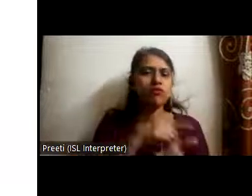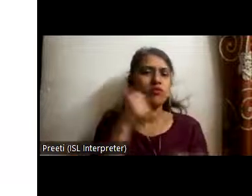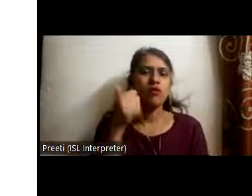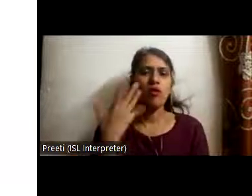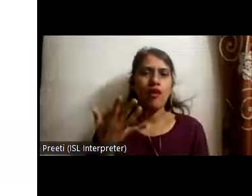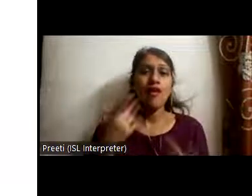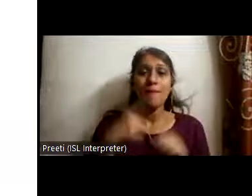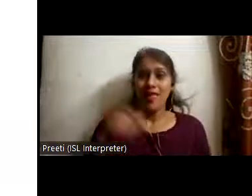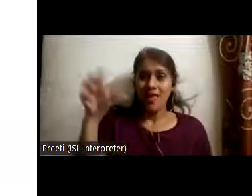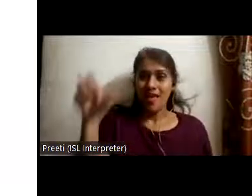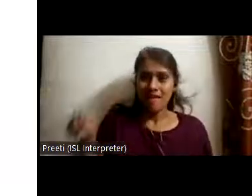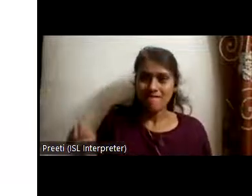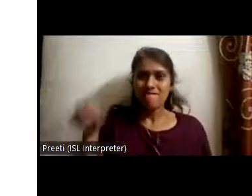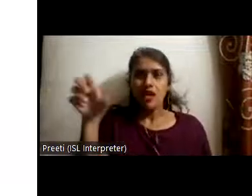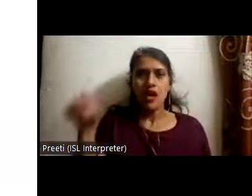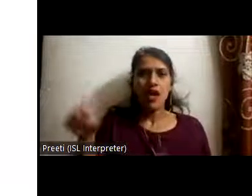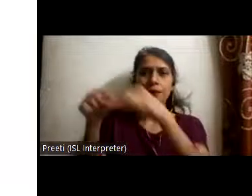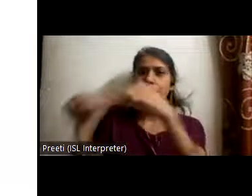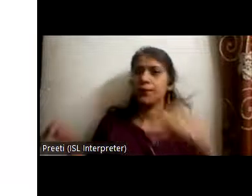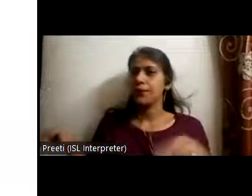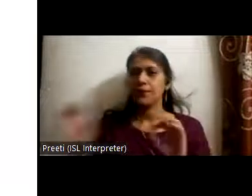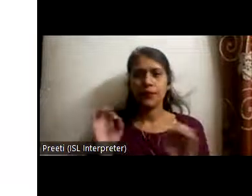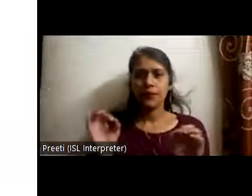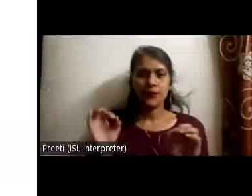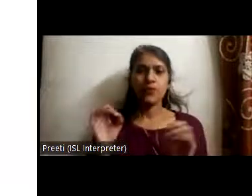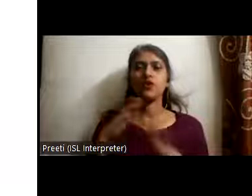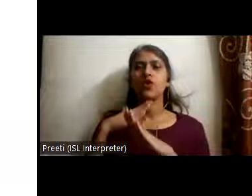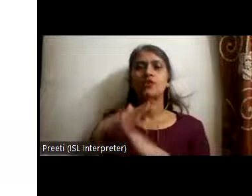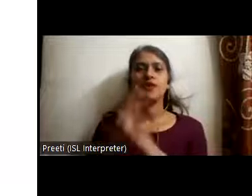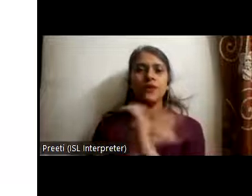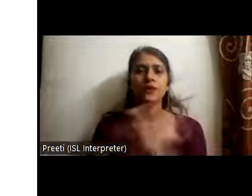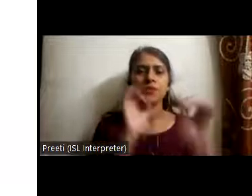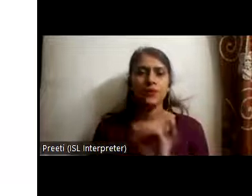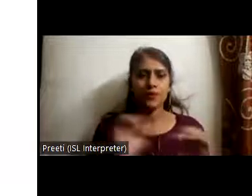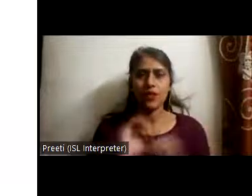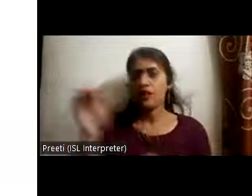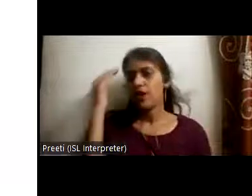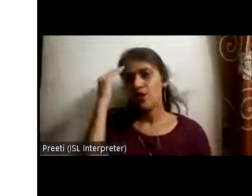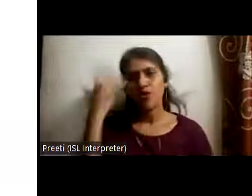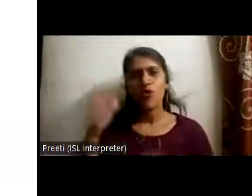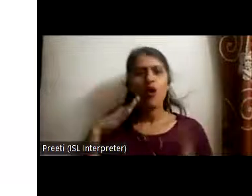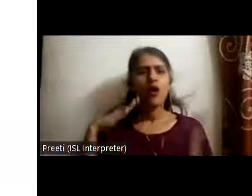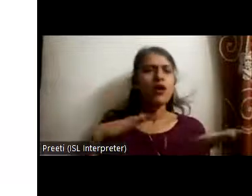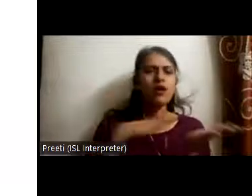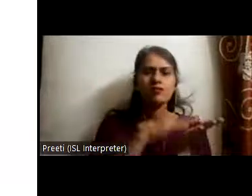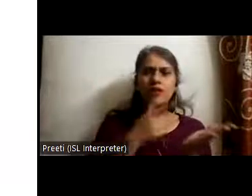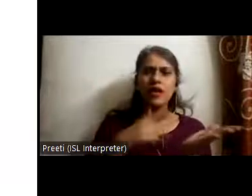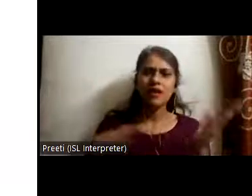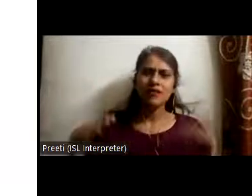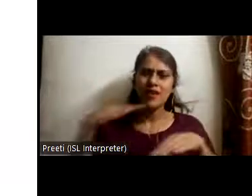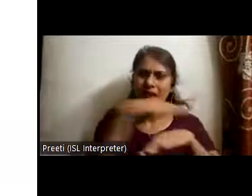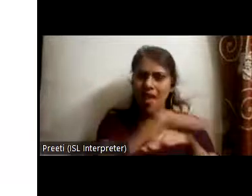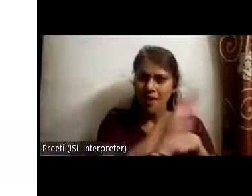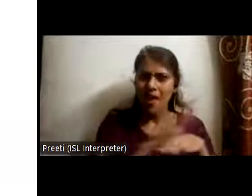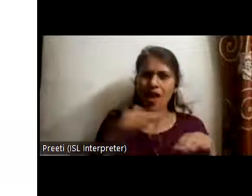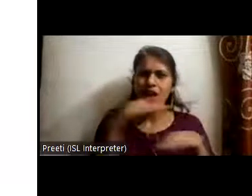ramp. And beyond that also, there's a concept that people has no idea about what this ramp is all for. So, everybody's